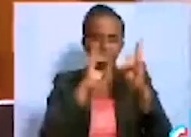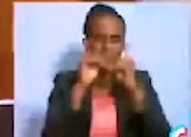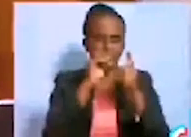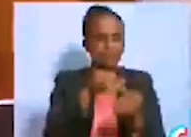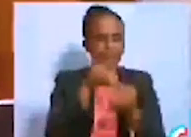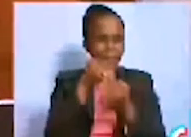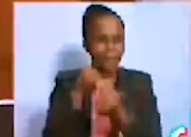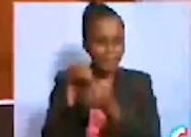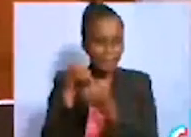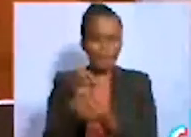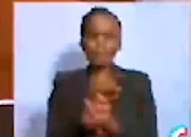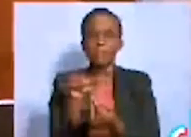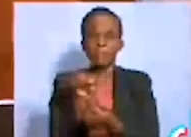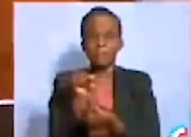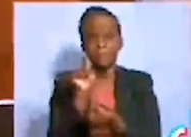the specifics.